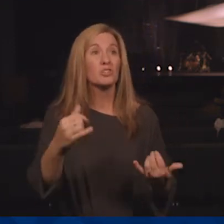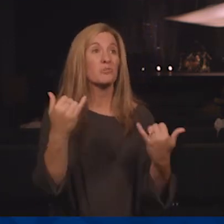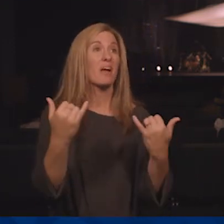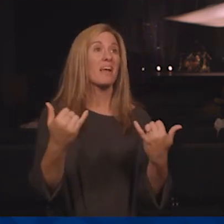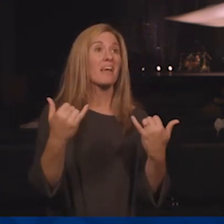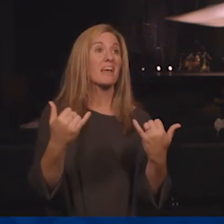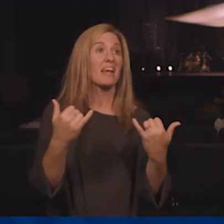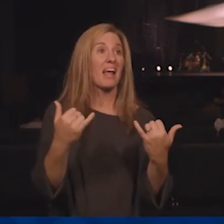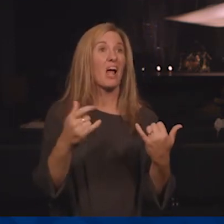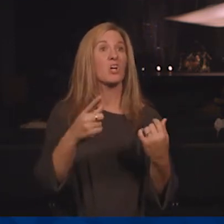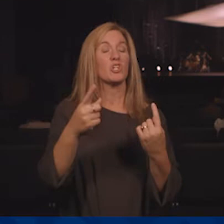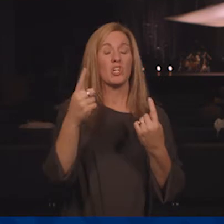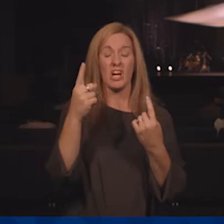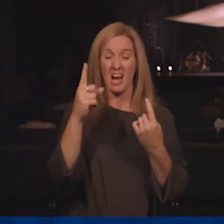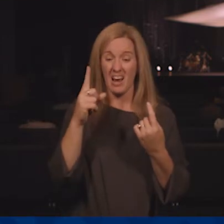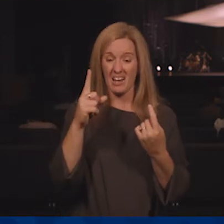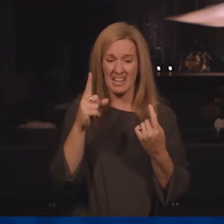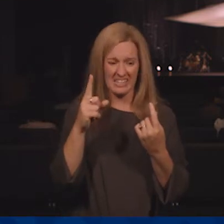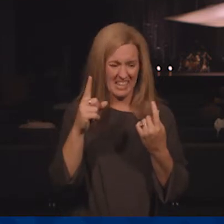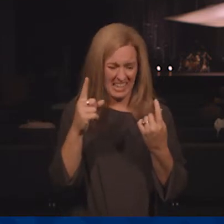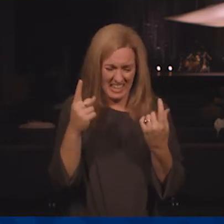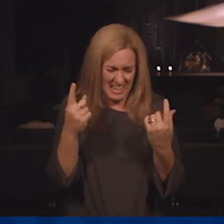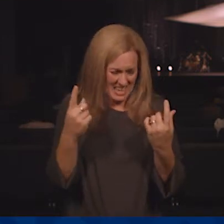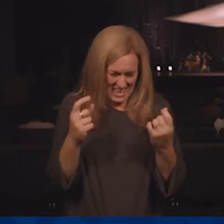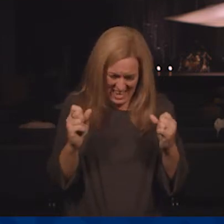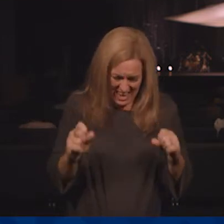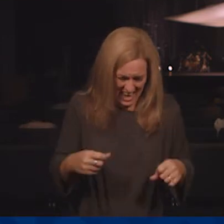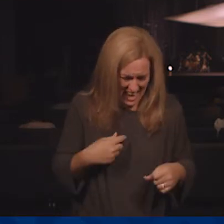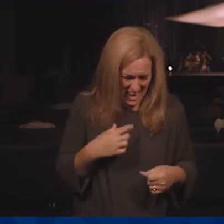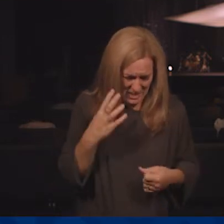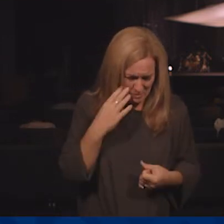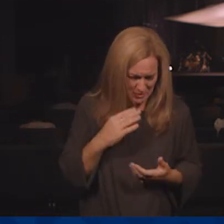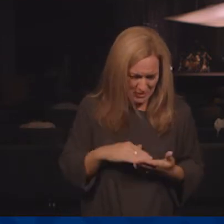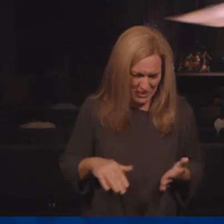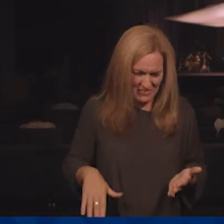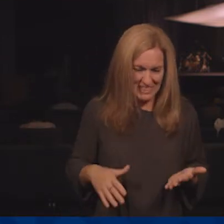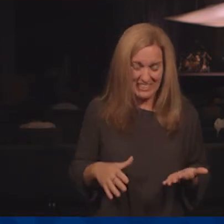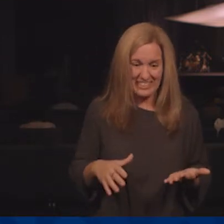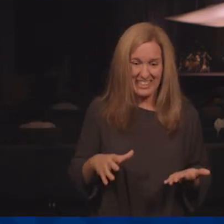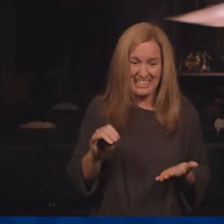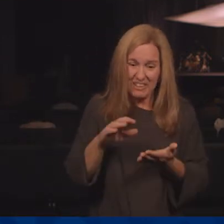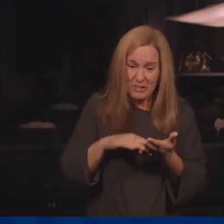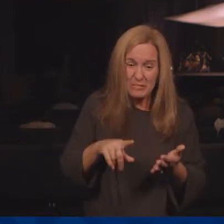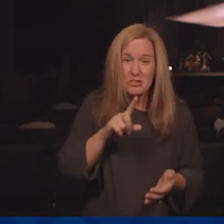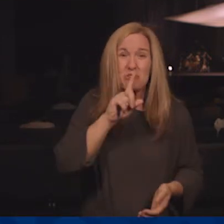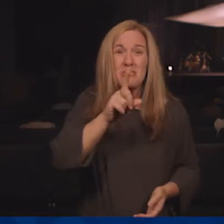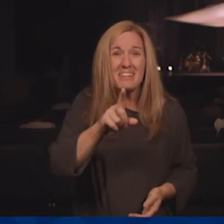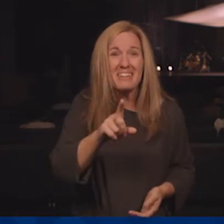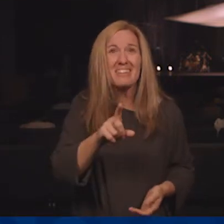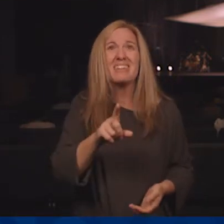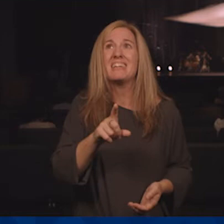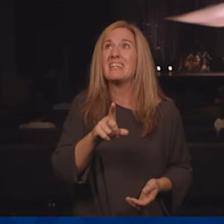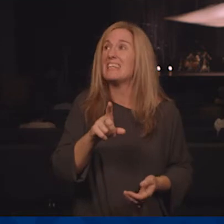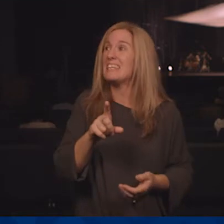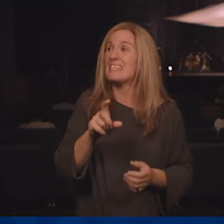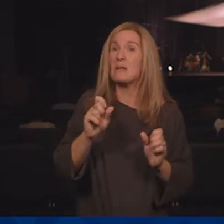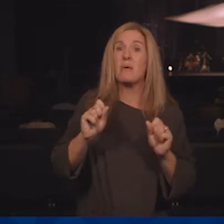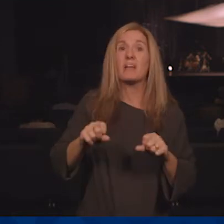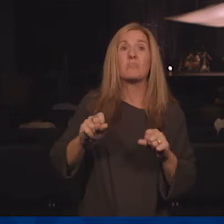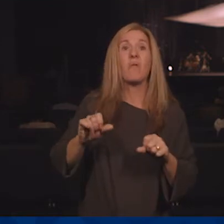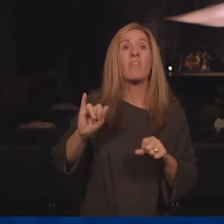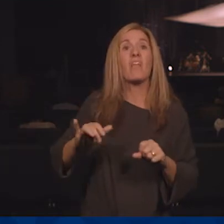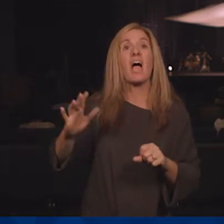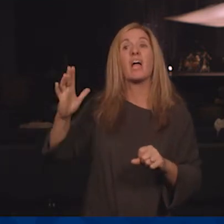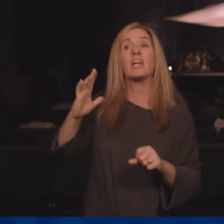is can I be forgiven? Is forgiveness real? Could it be that this weight that I